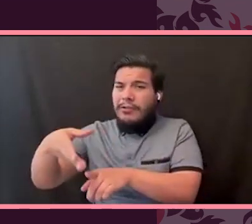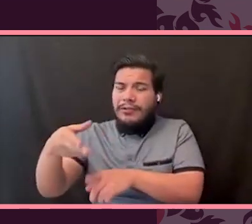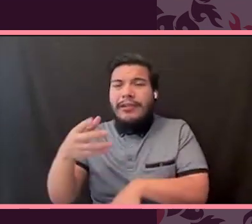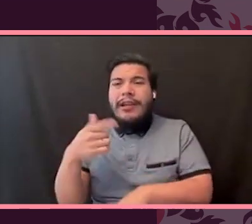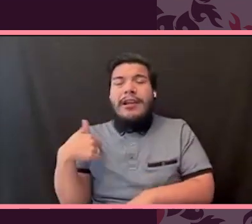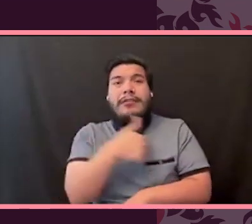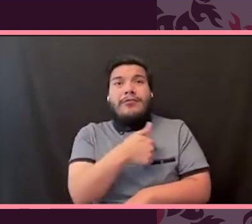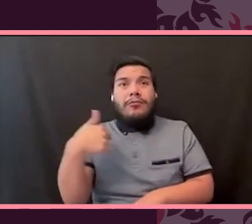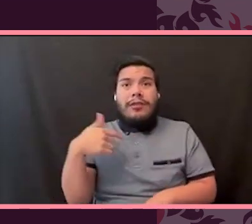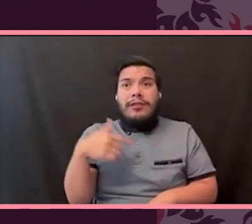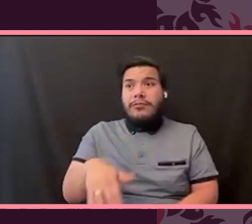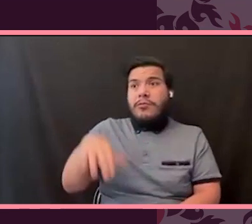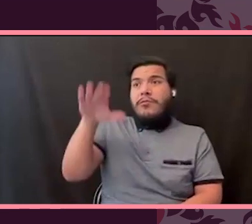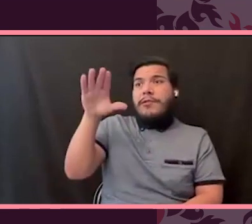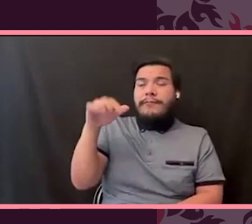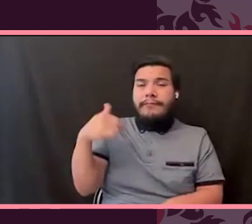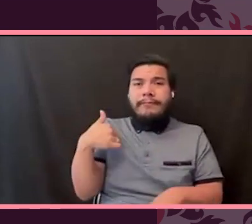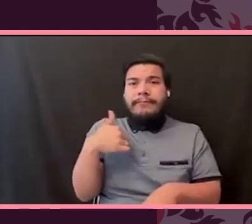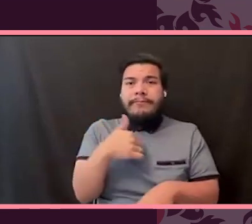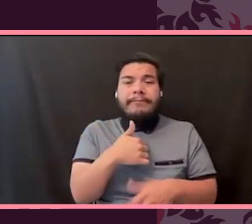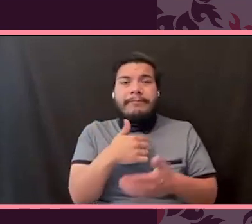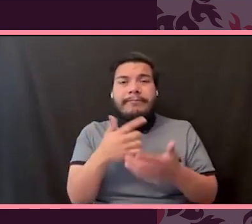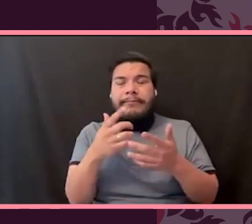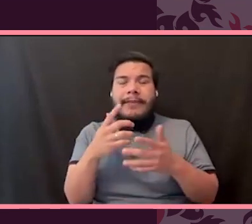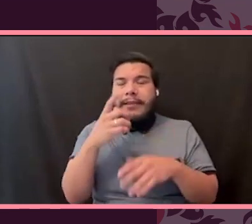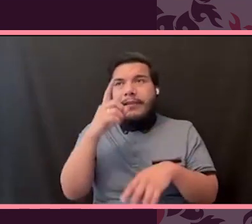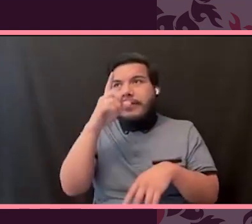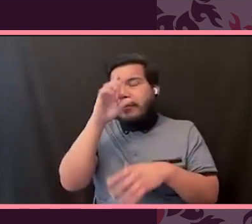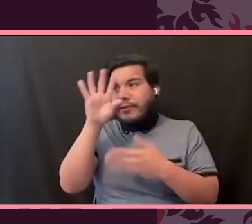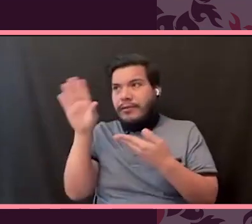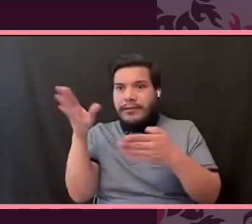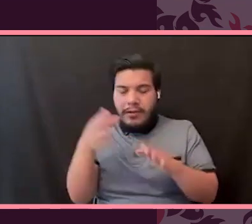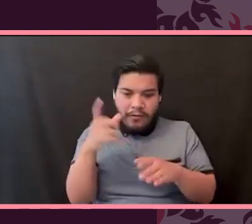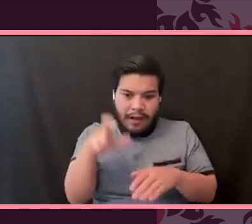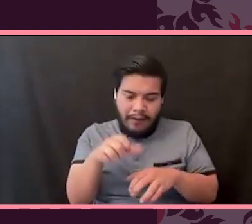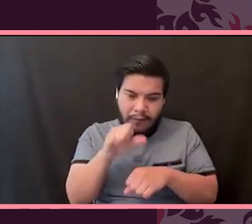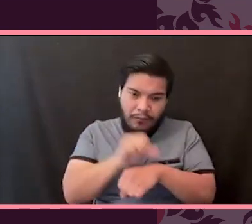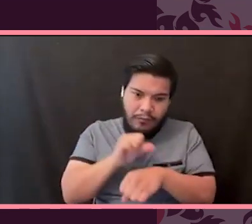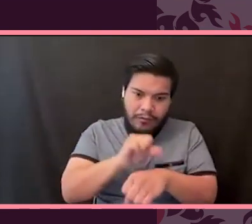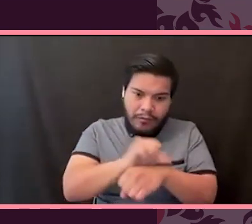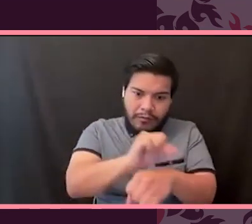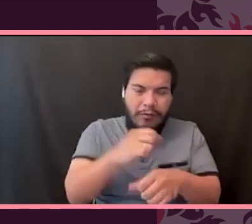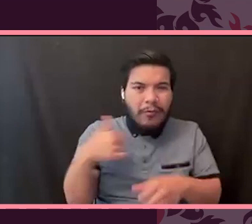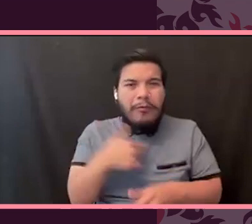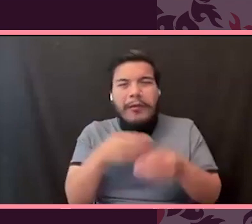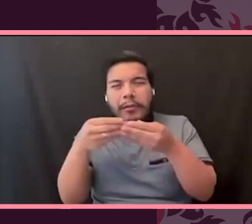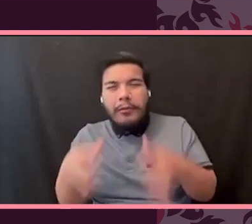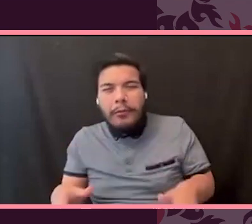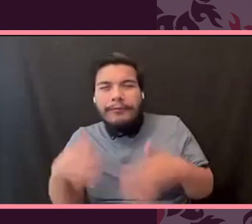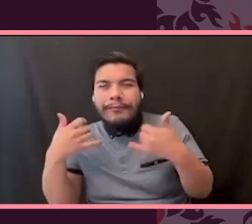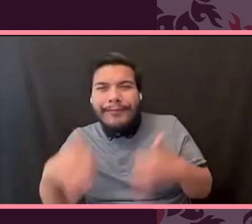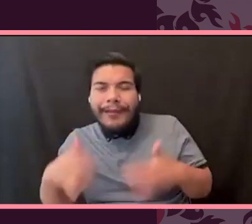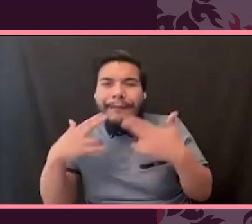adulthood, we get into this like we got to work, we got to do this, right? We lose play, and children's language